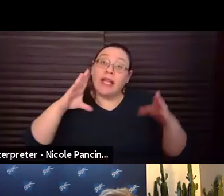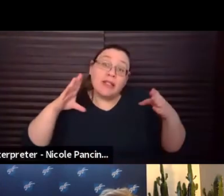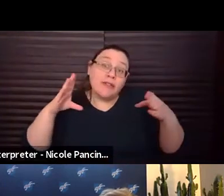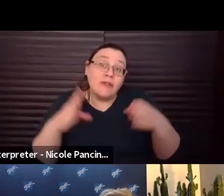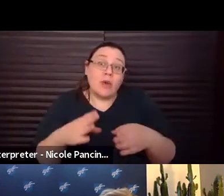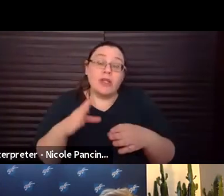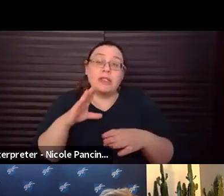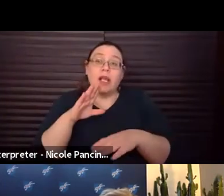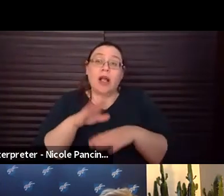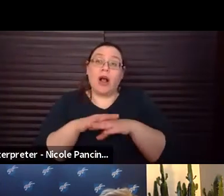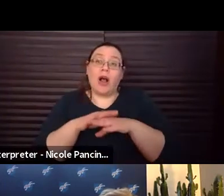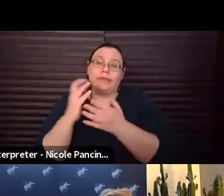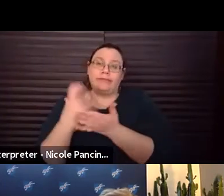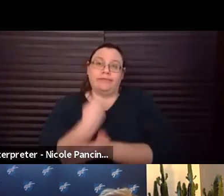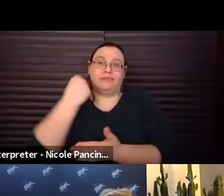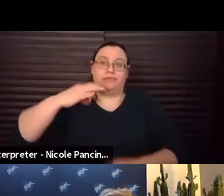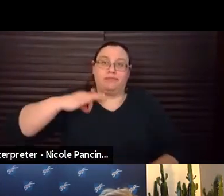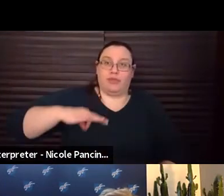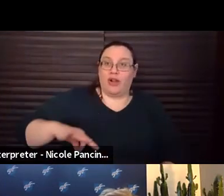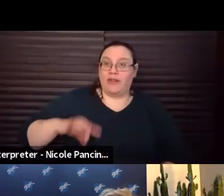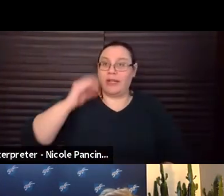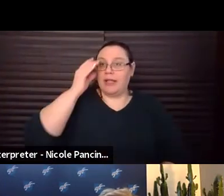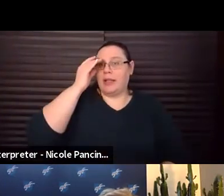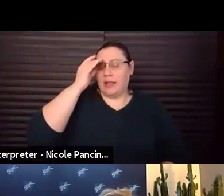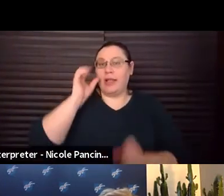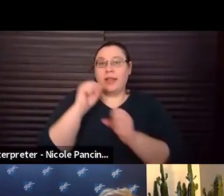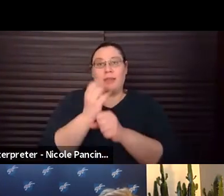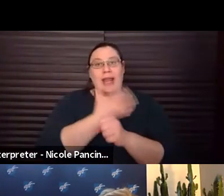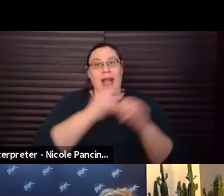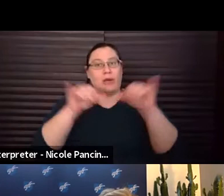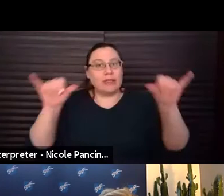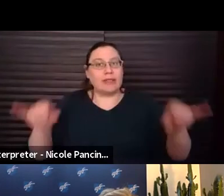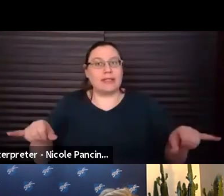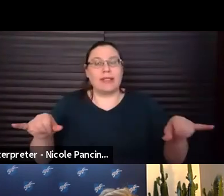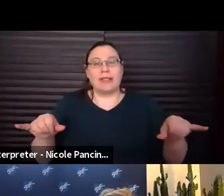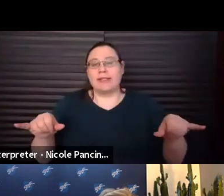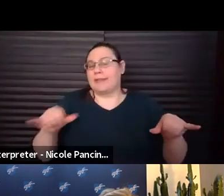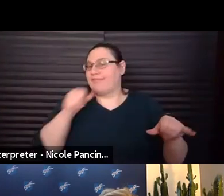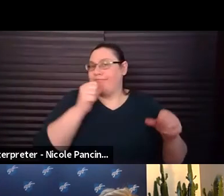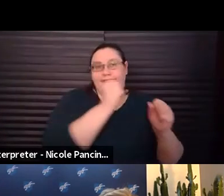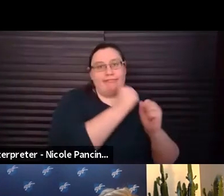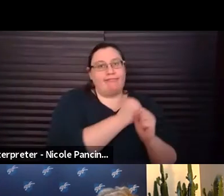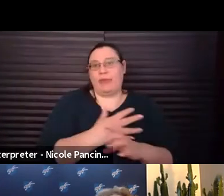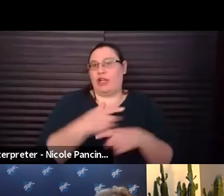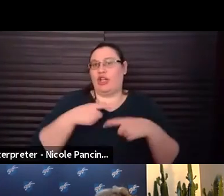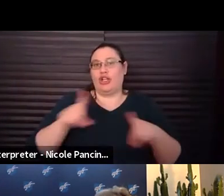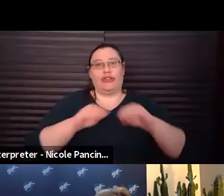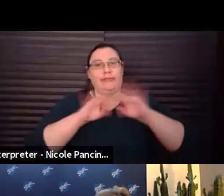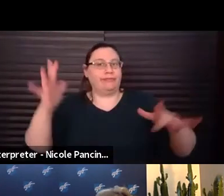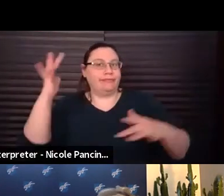on capitalizing the profit that has made our system so unprepared in this pandemic.